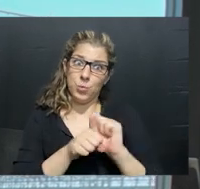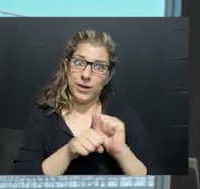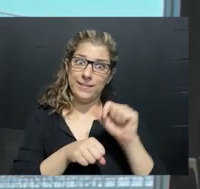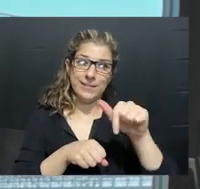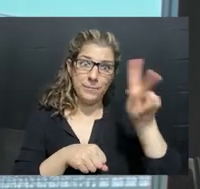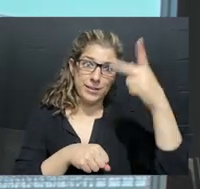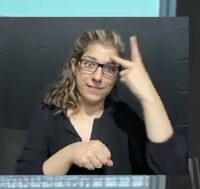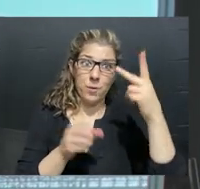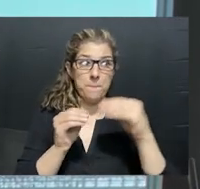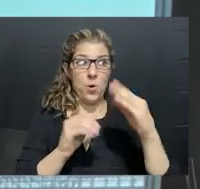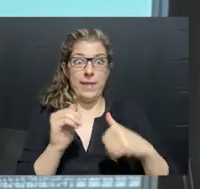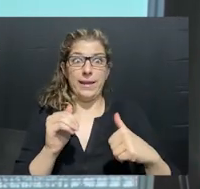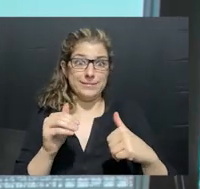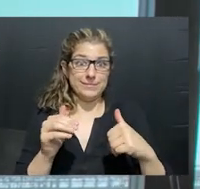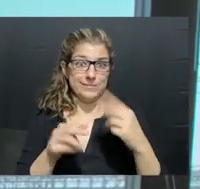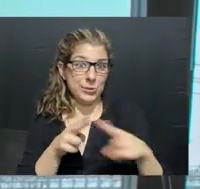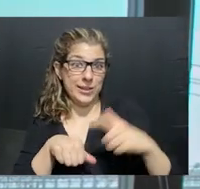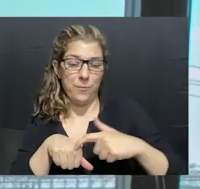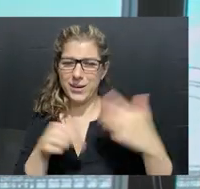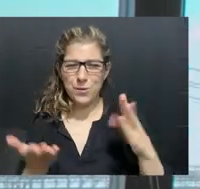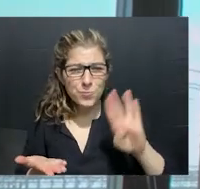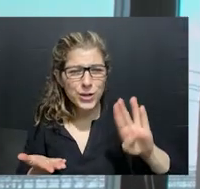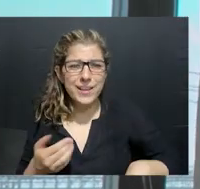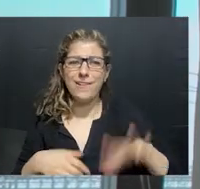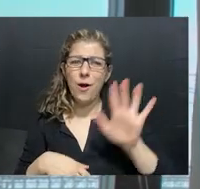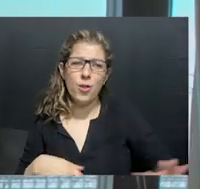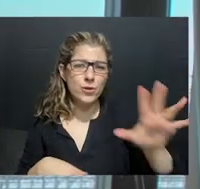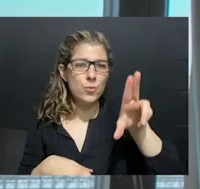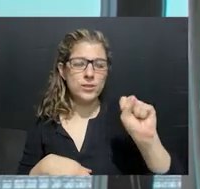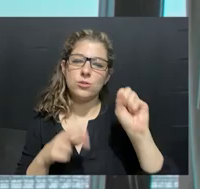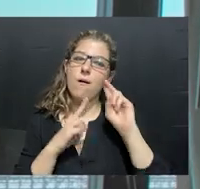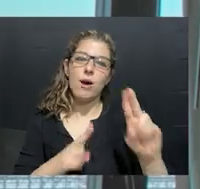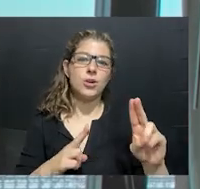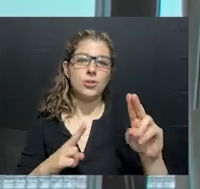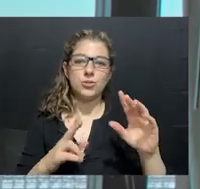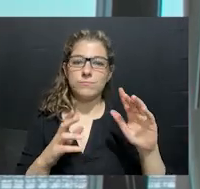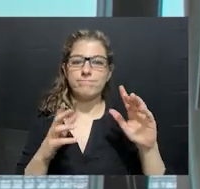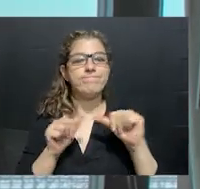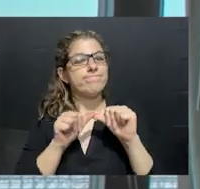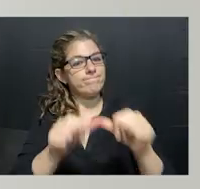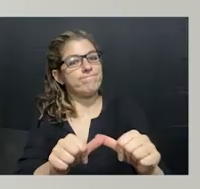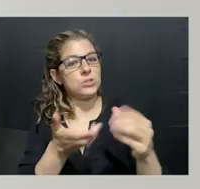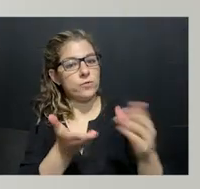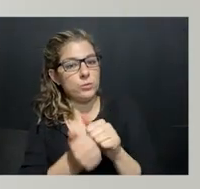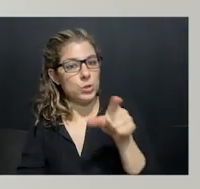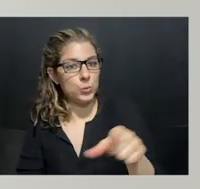We've been in the trenches together here in Brooklyn and across the country, and it's just a tremendous honor to be able to continue to be in service with